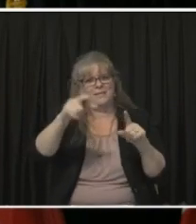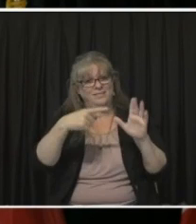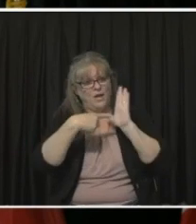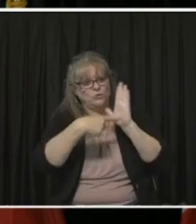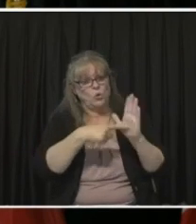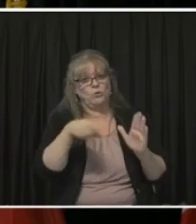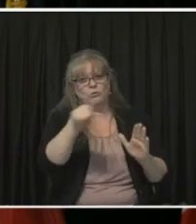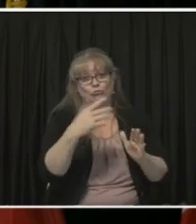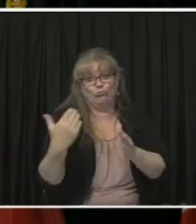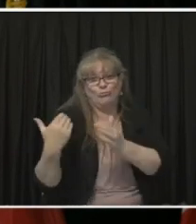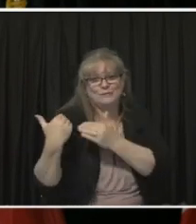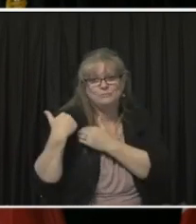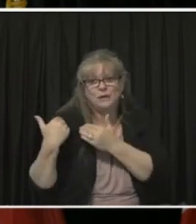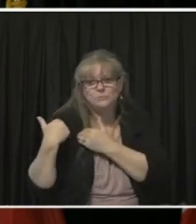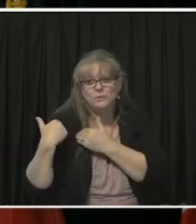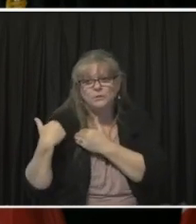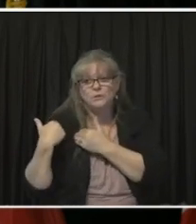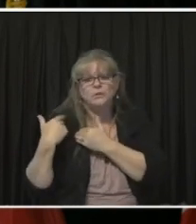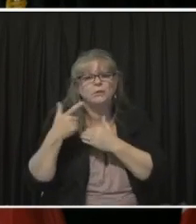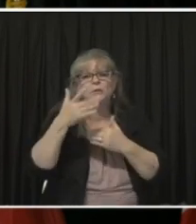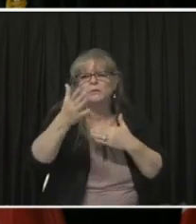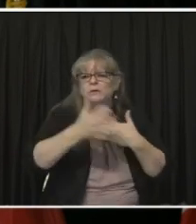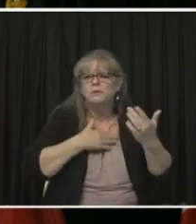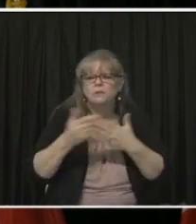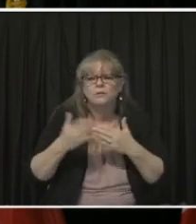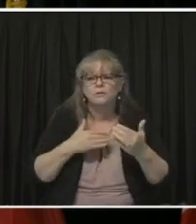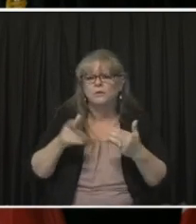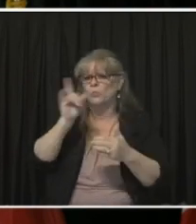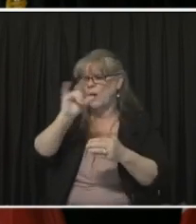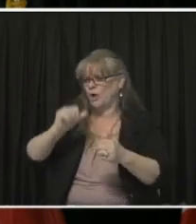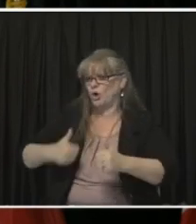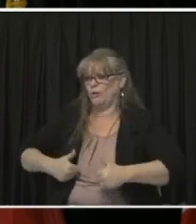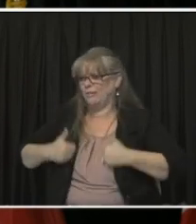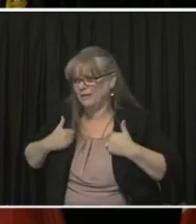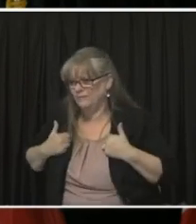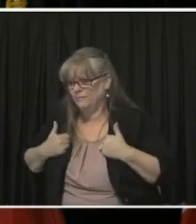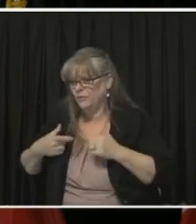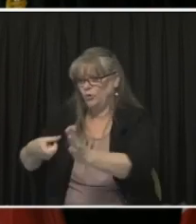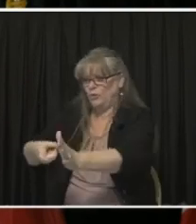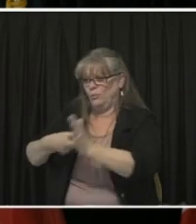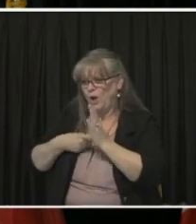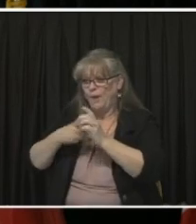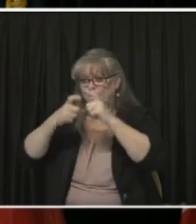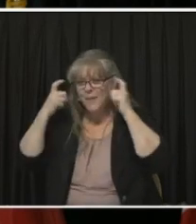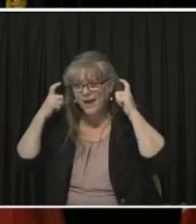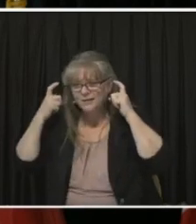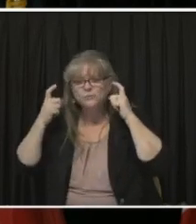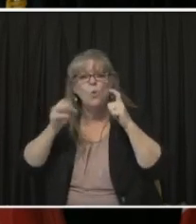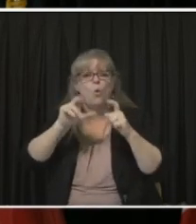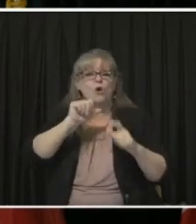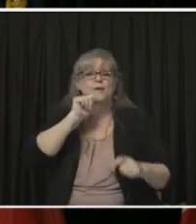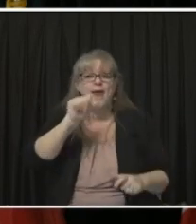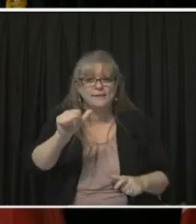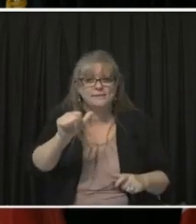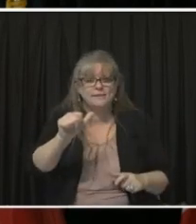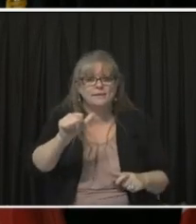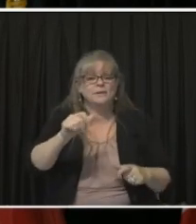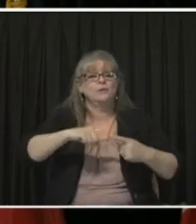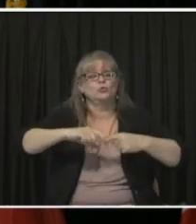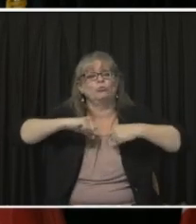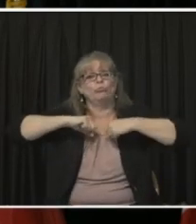it or not, to wear a mask when you are around others to protect themselves and yourself.